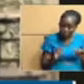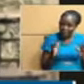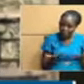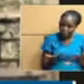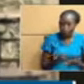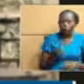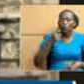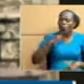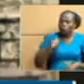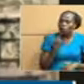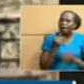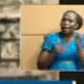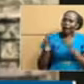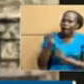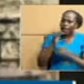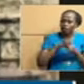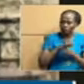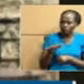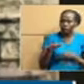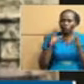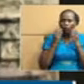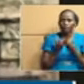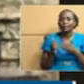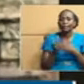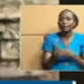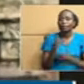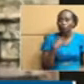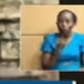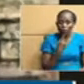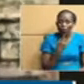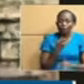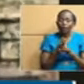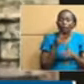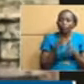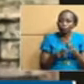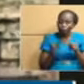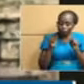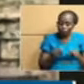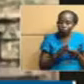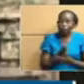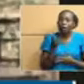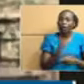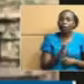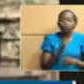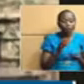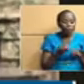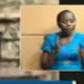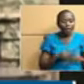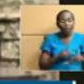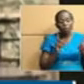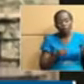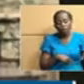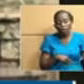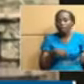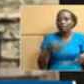ourselves, who are the highly influential community leaders? These are the ones who actually know what's going on. Sometimes we take for granted the village